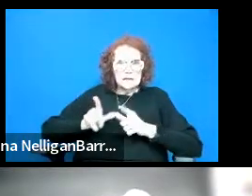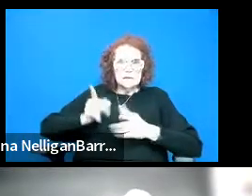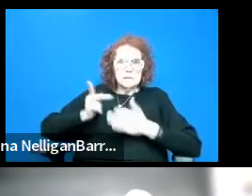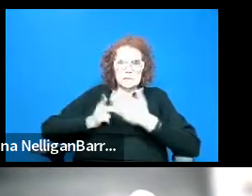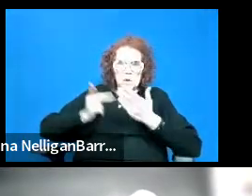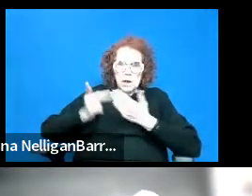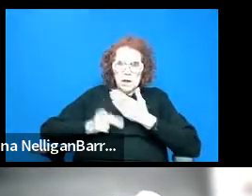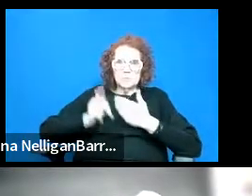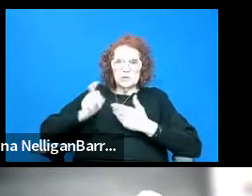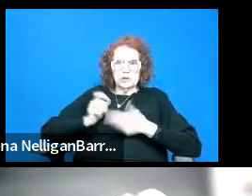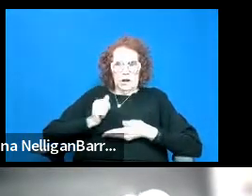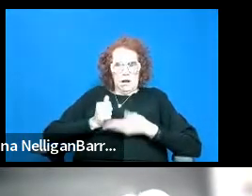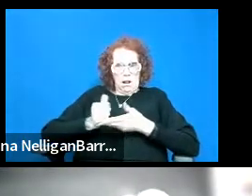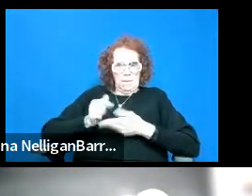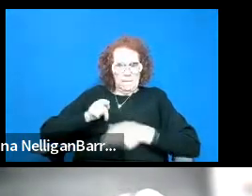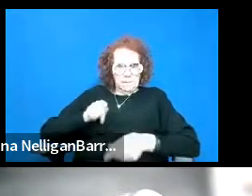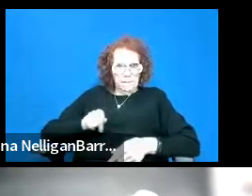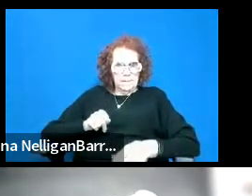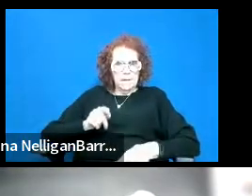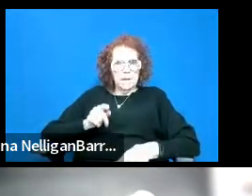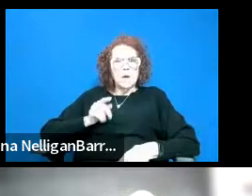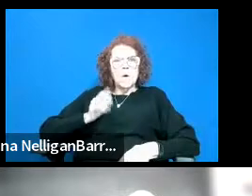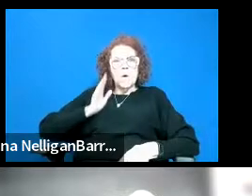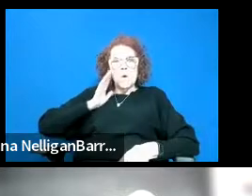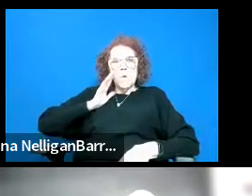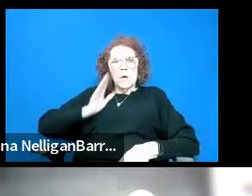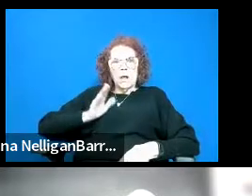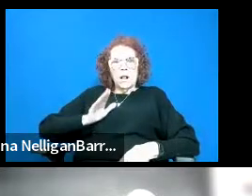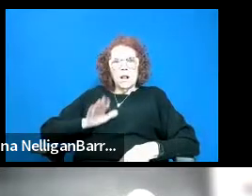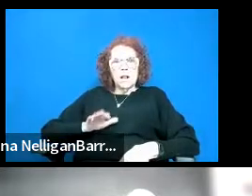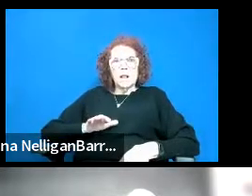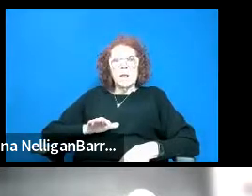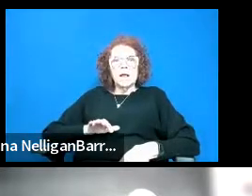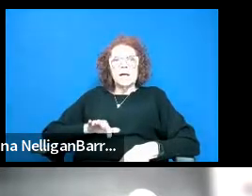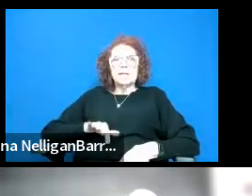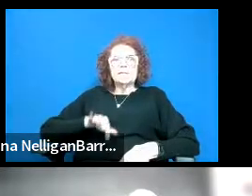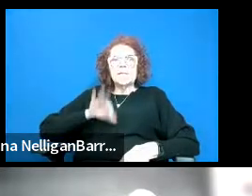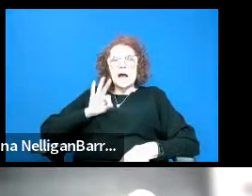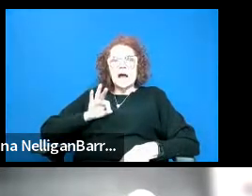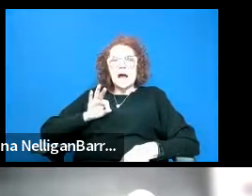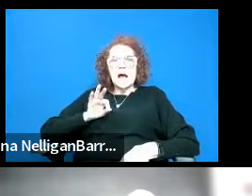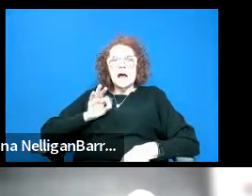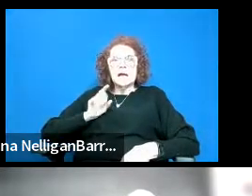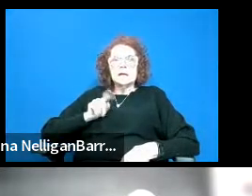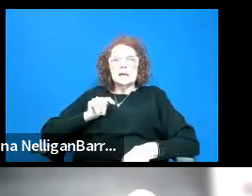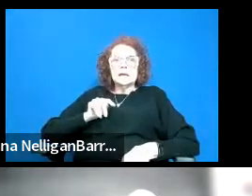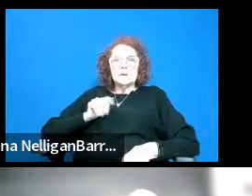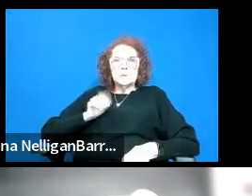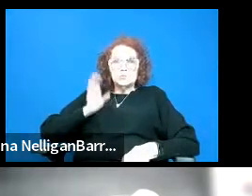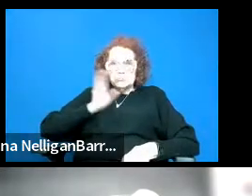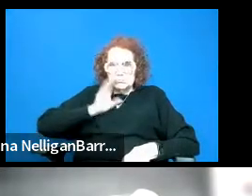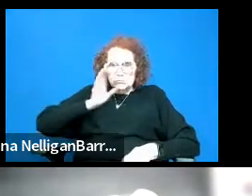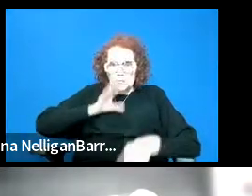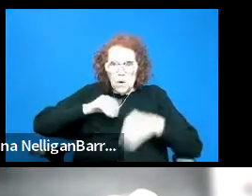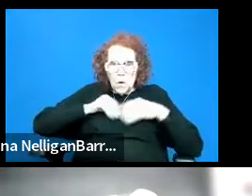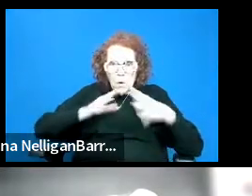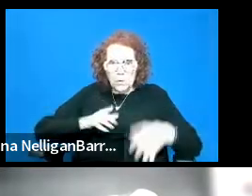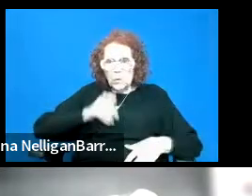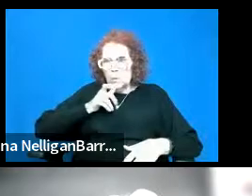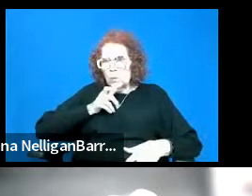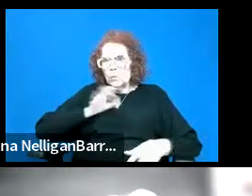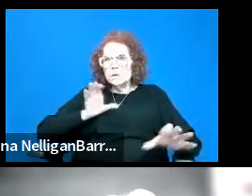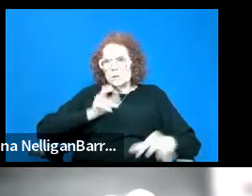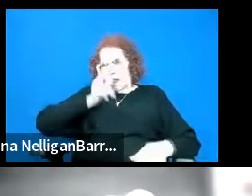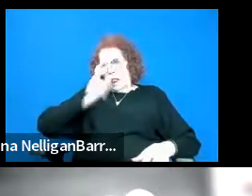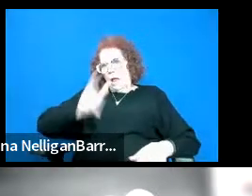out the property managers that are doing a lousy job, and owners are not going to want to do business with them, and tenants are going to have the